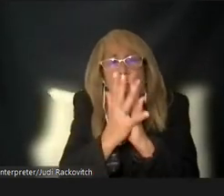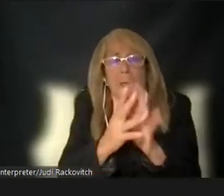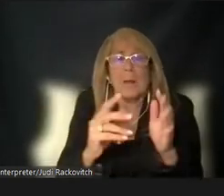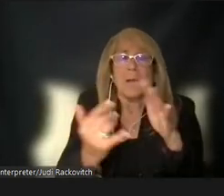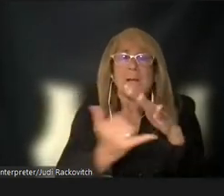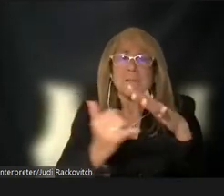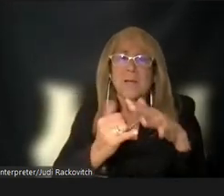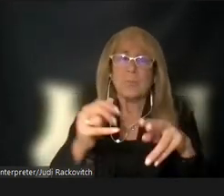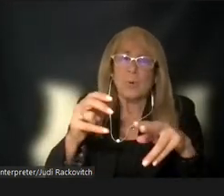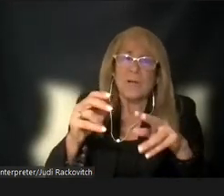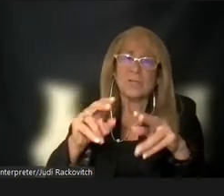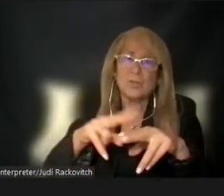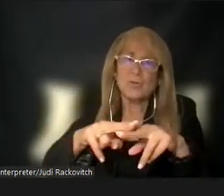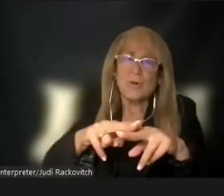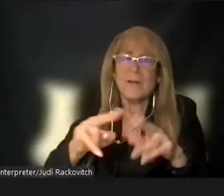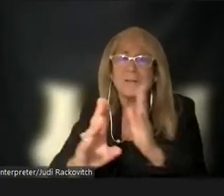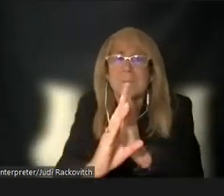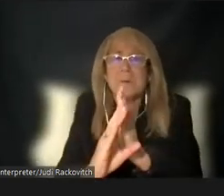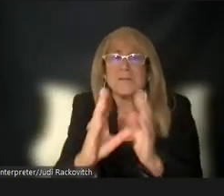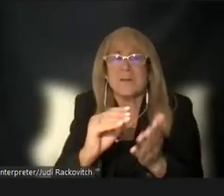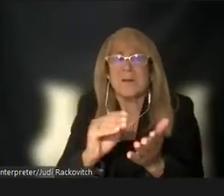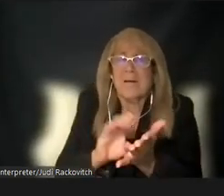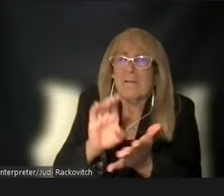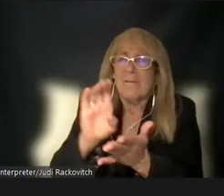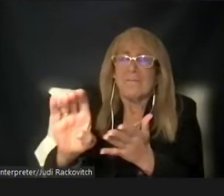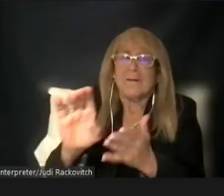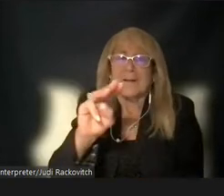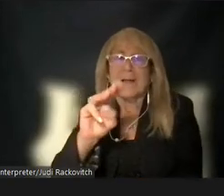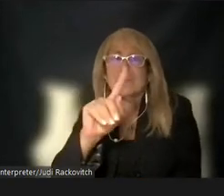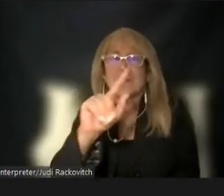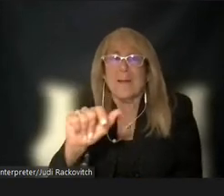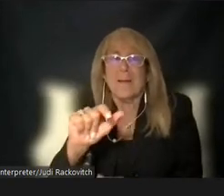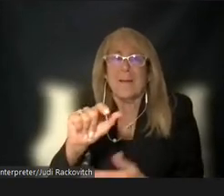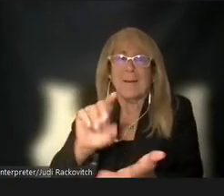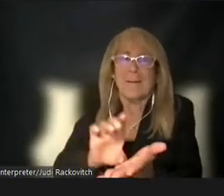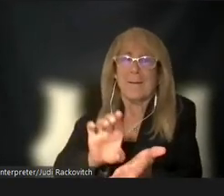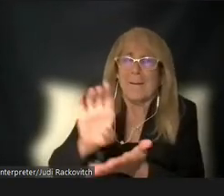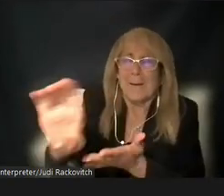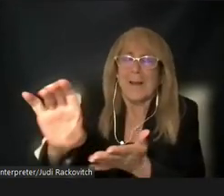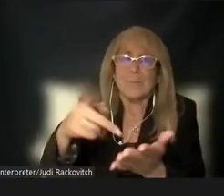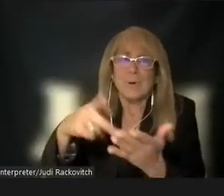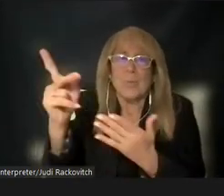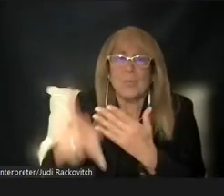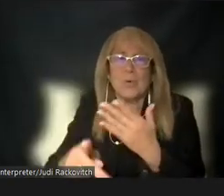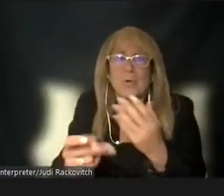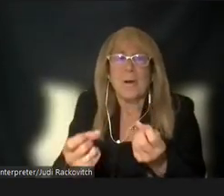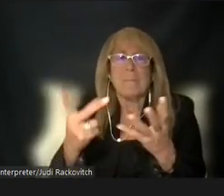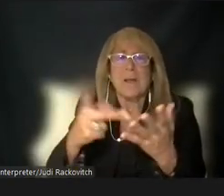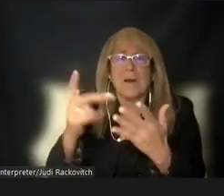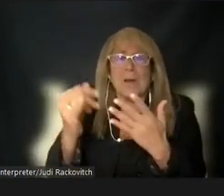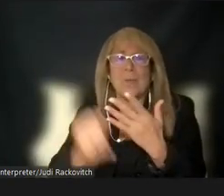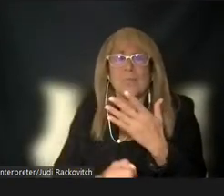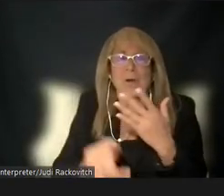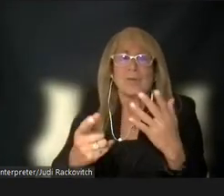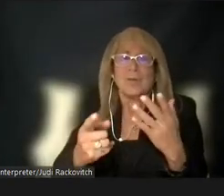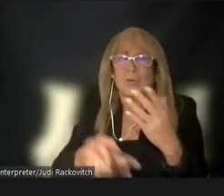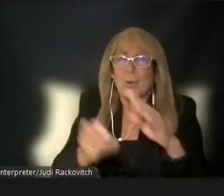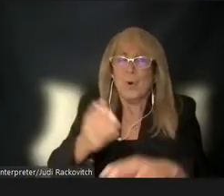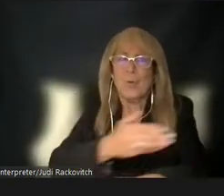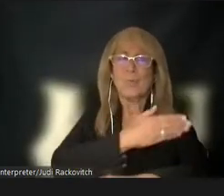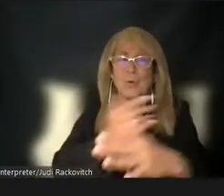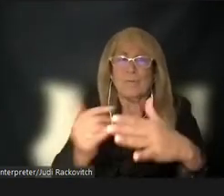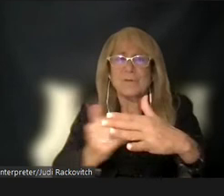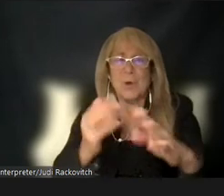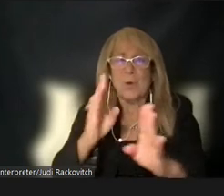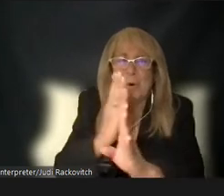buses, funding the MTA Capital Program, which includes many projects to improve and expand subway, bus, and commuter rail service. This would